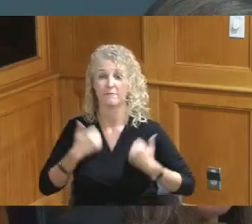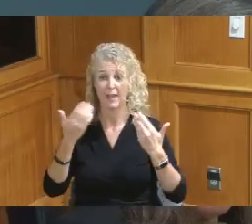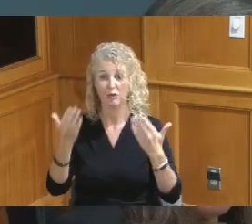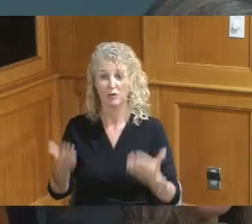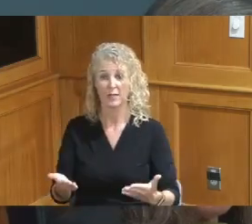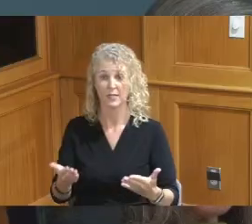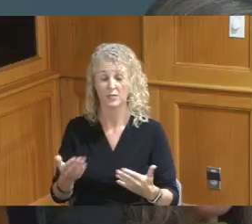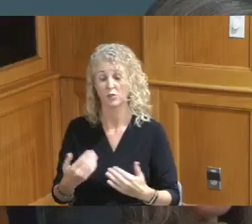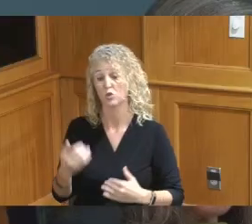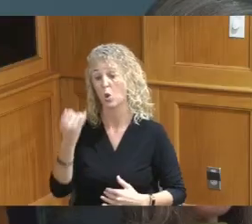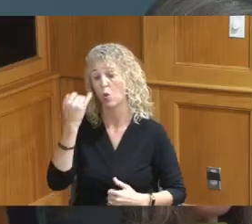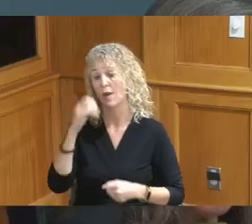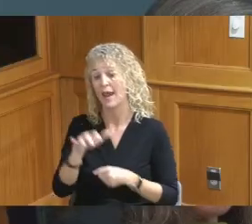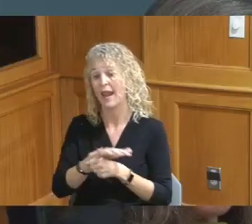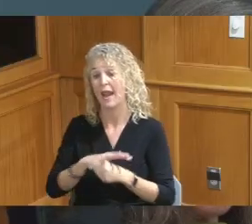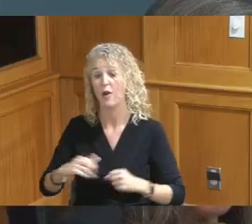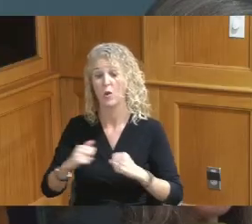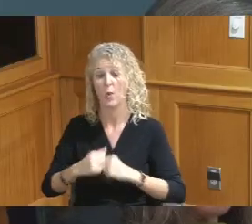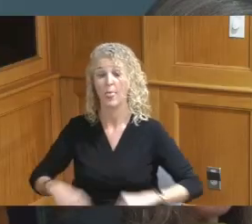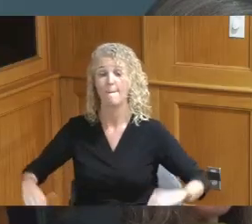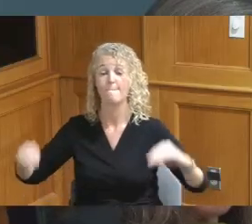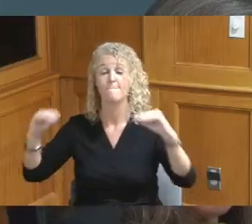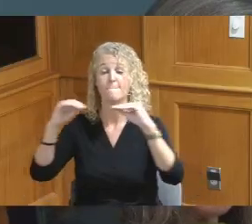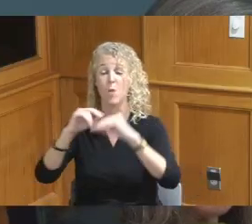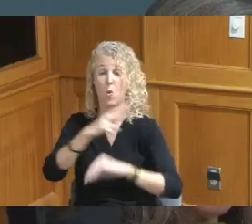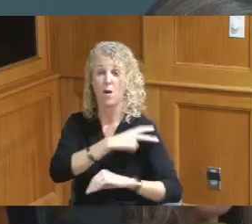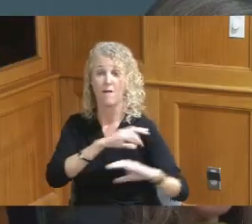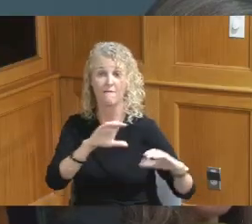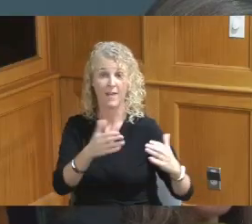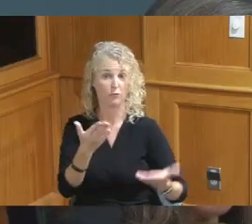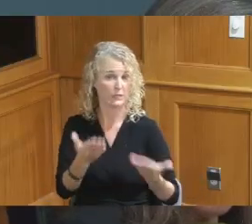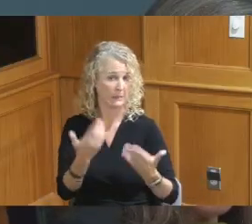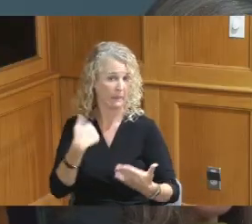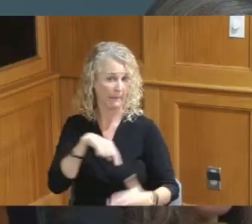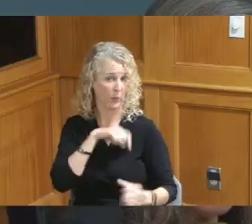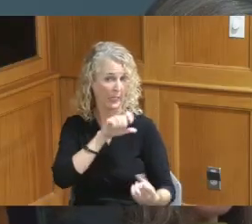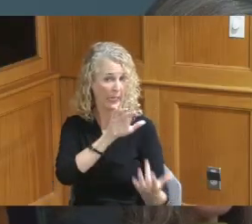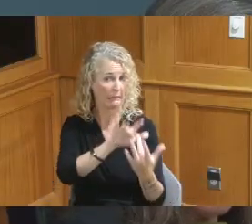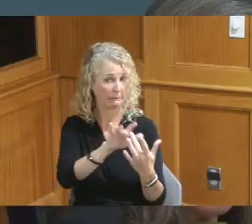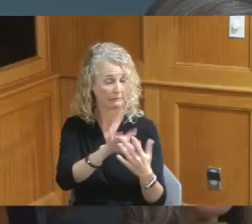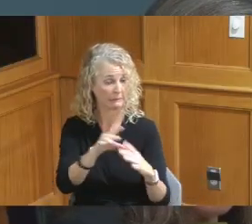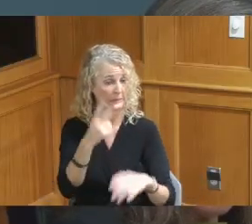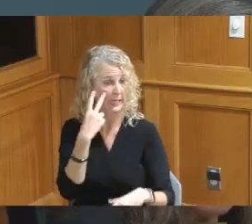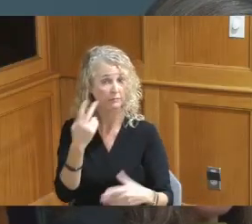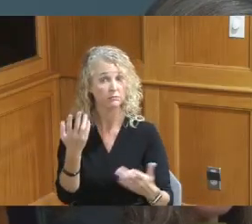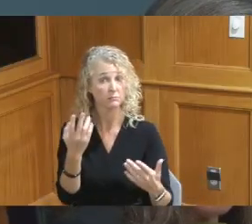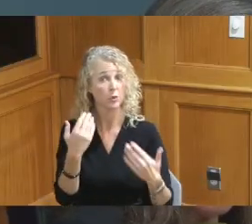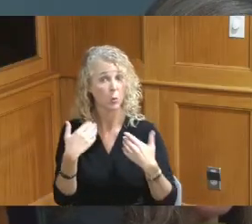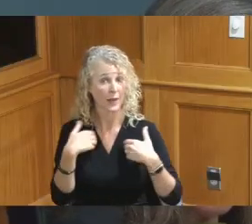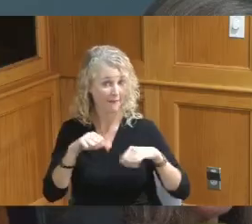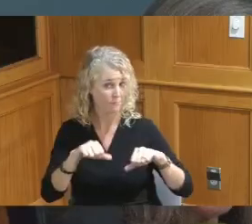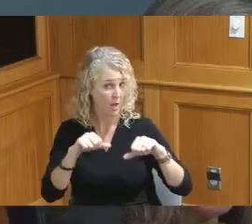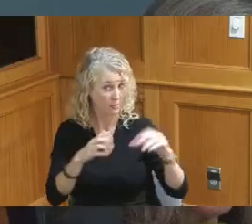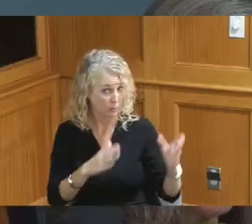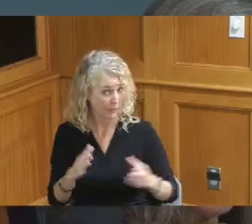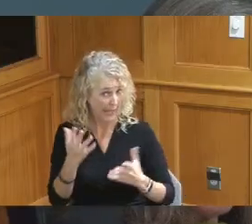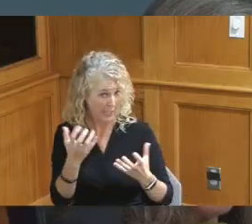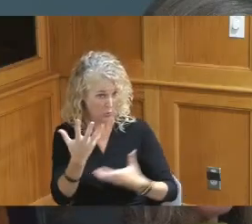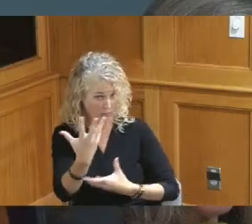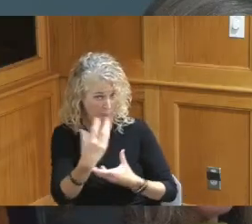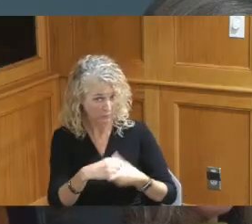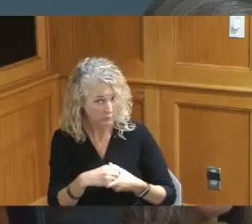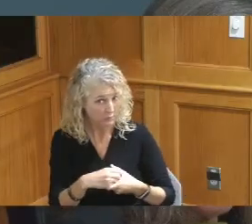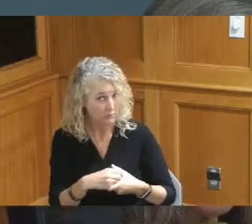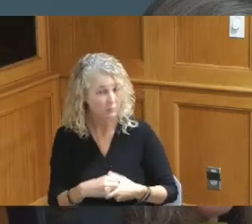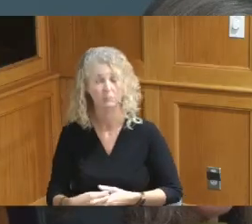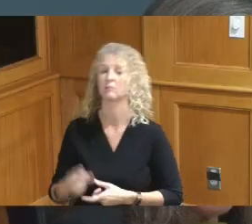have a higher percentage of veterans, maybe we can reach out to them and say, we have a possibility. And at the same time, look